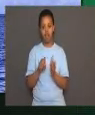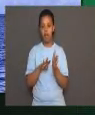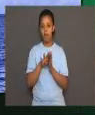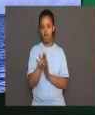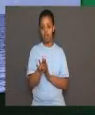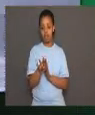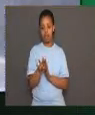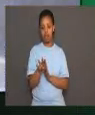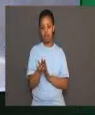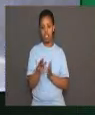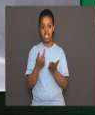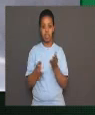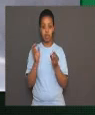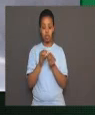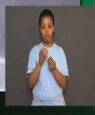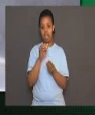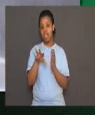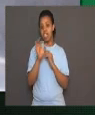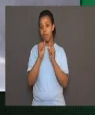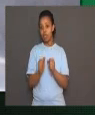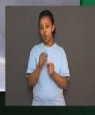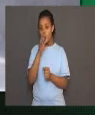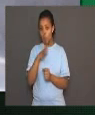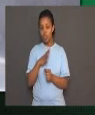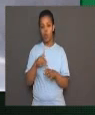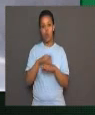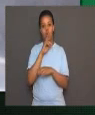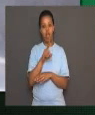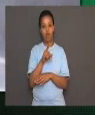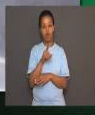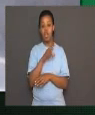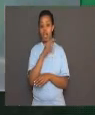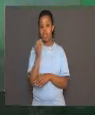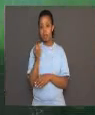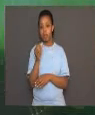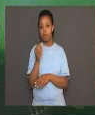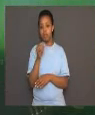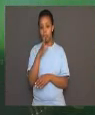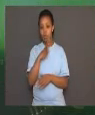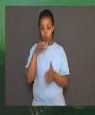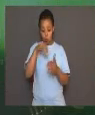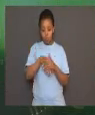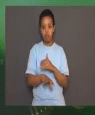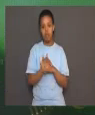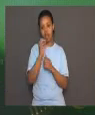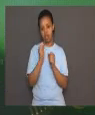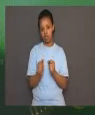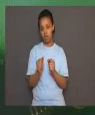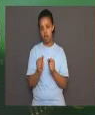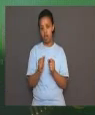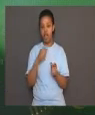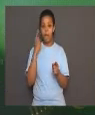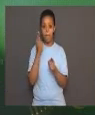Bacteria can be found on people and even inside people. In